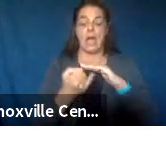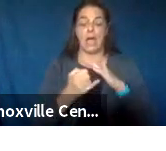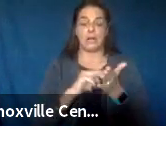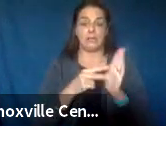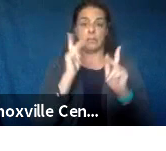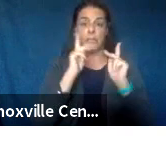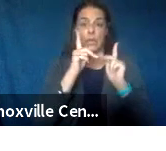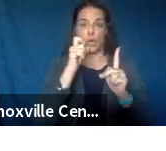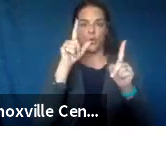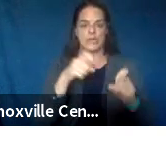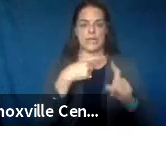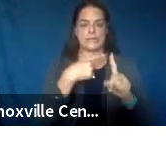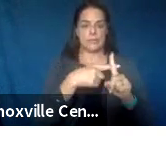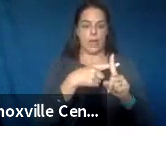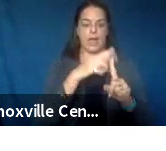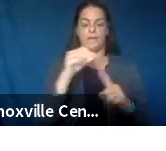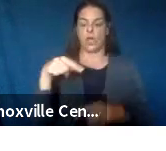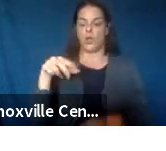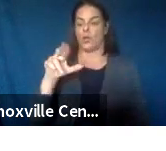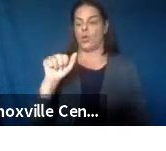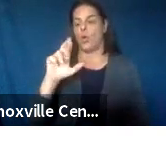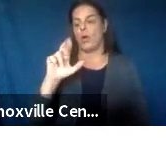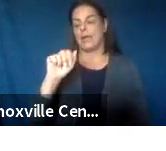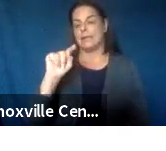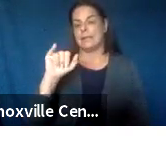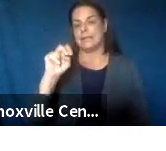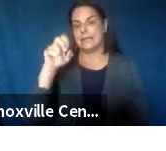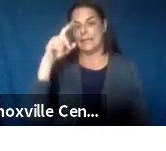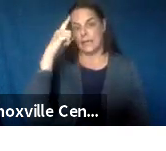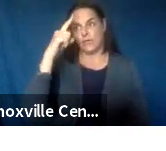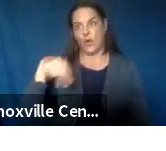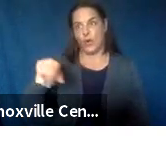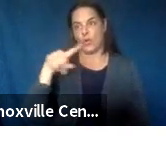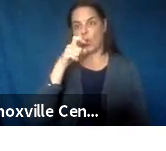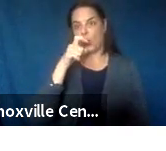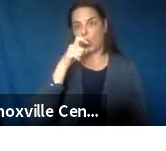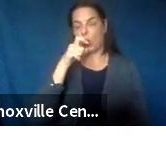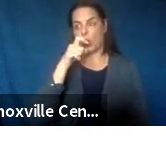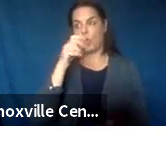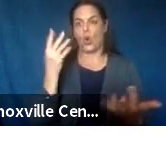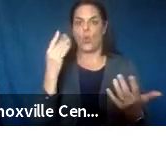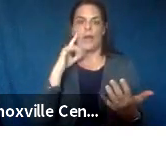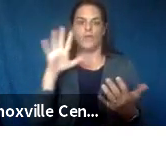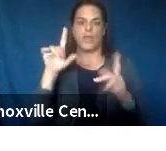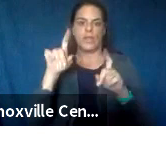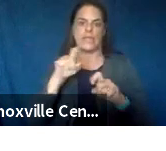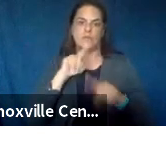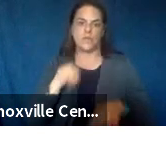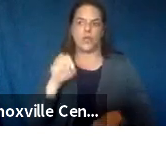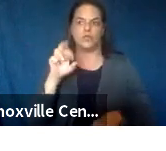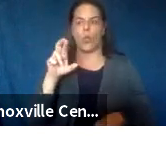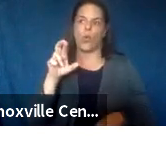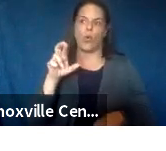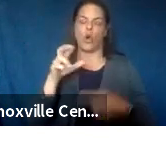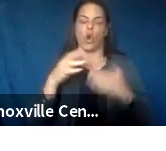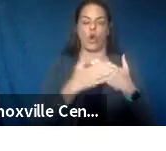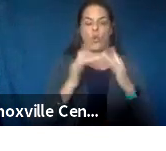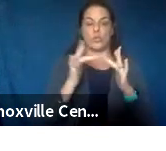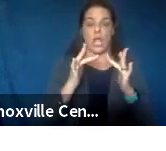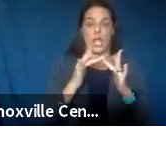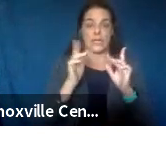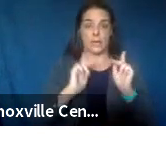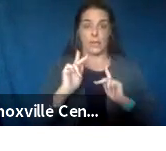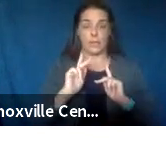who tested positive, and quarantine for those who are awaiting test results or close contact. Of